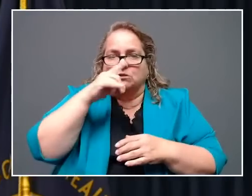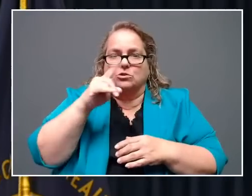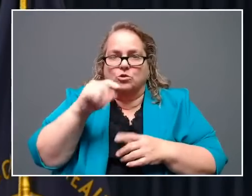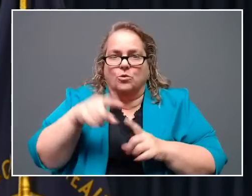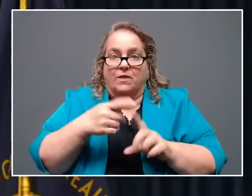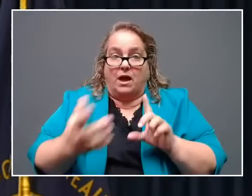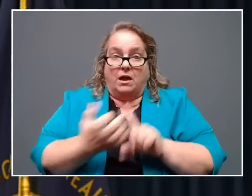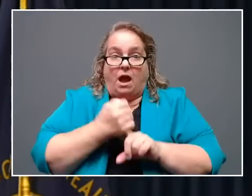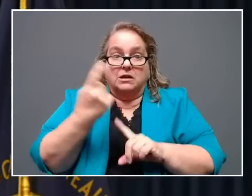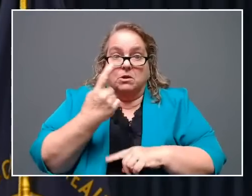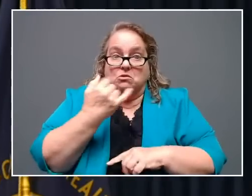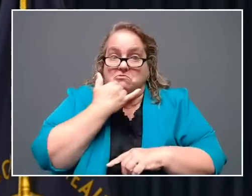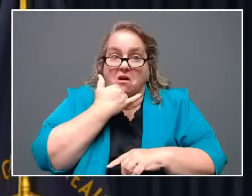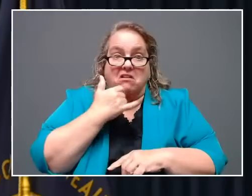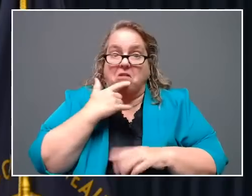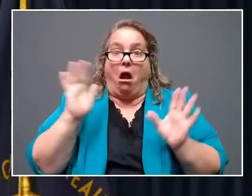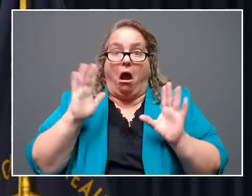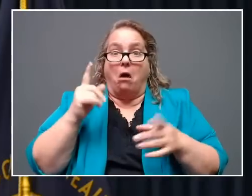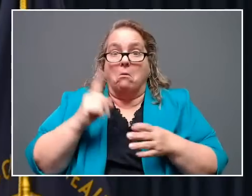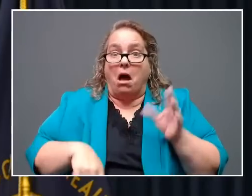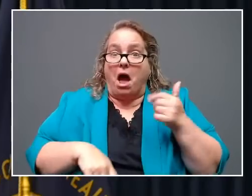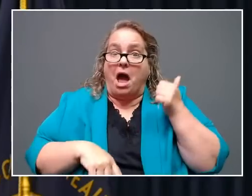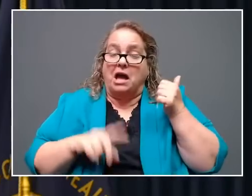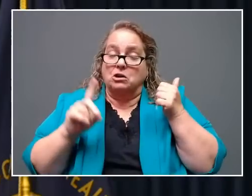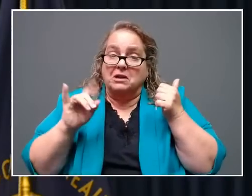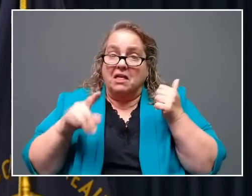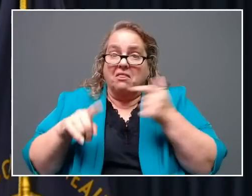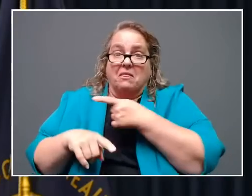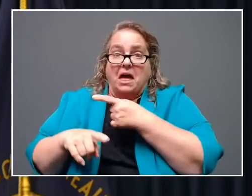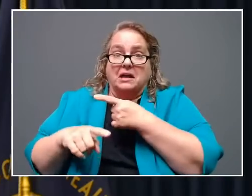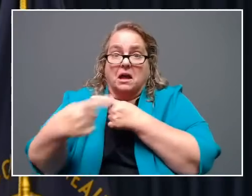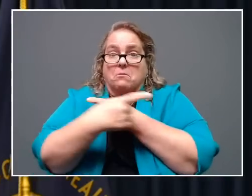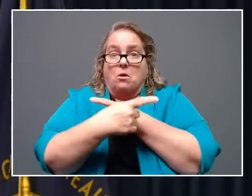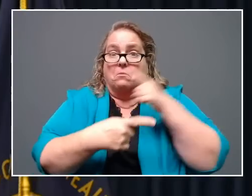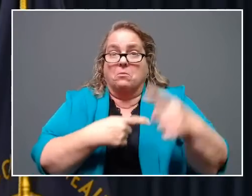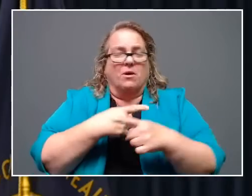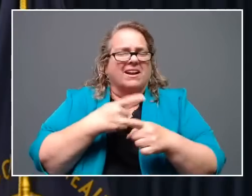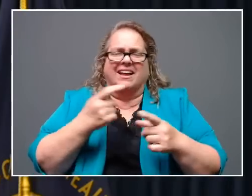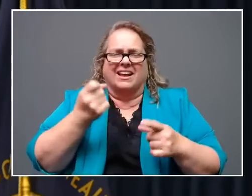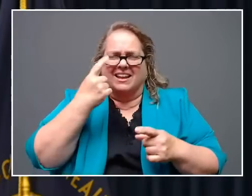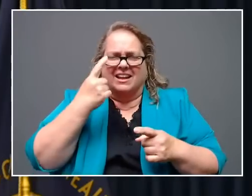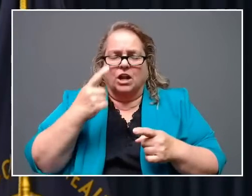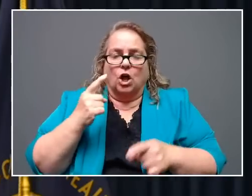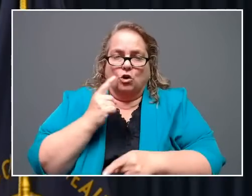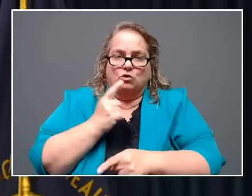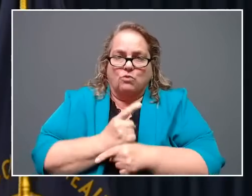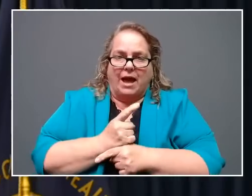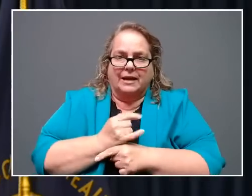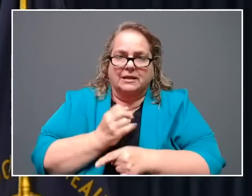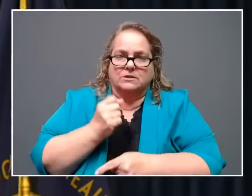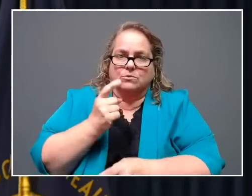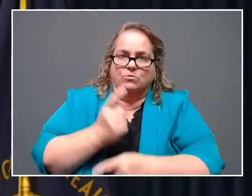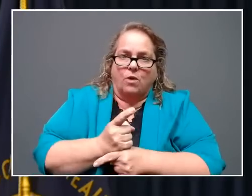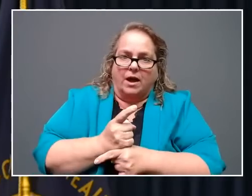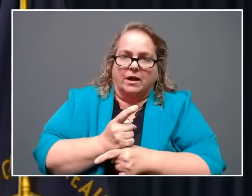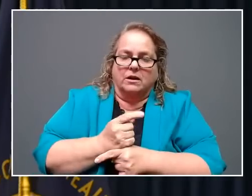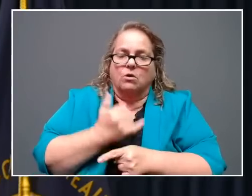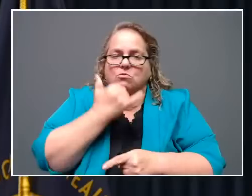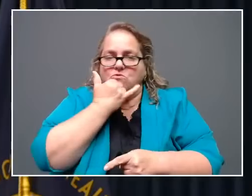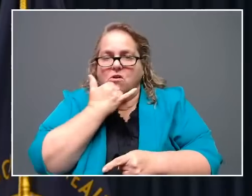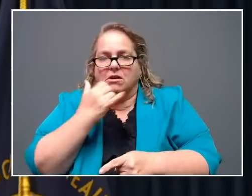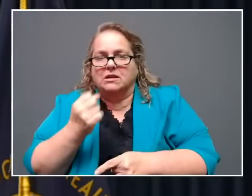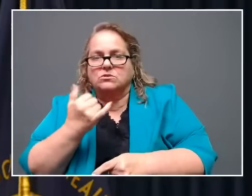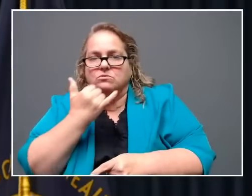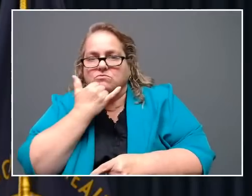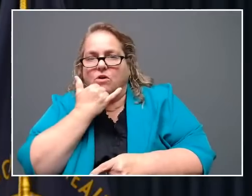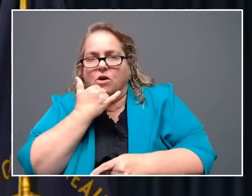Billy or Tommy did it. Right's right and wrong's wrong, no matter who voted what way. And removing any option